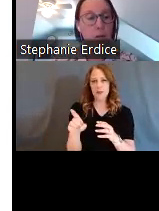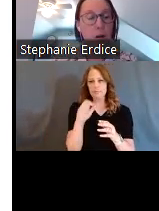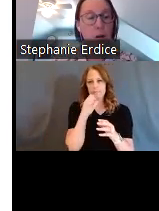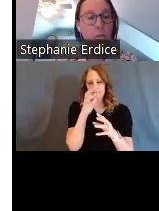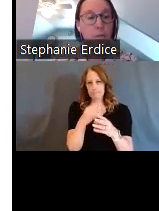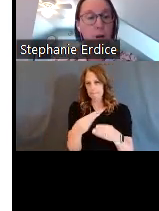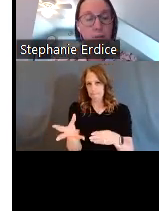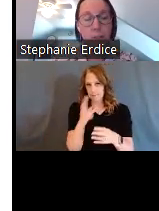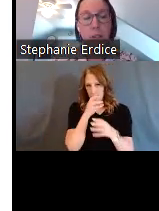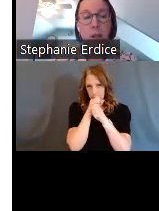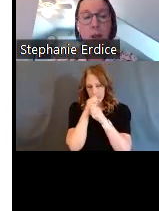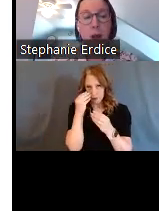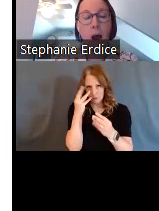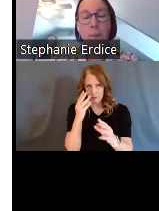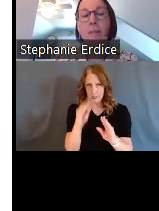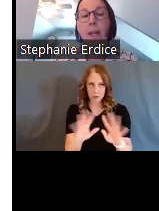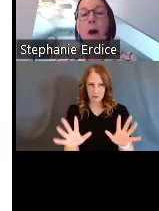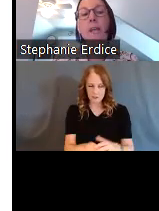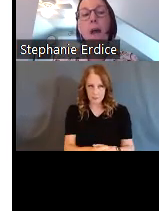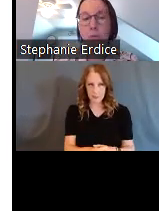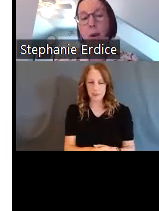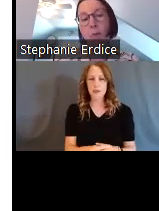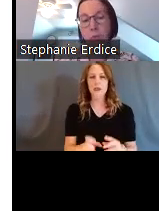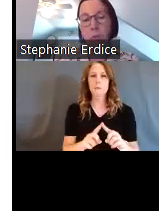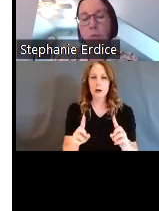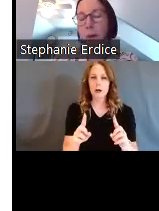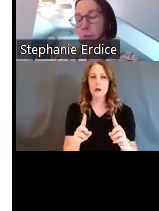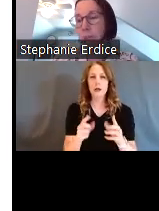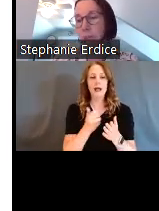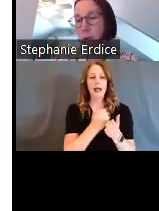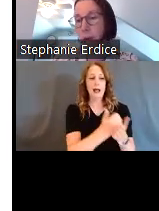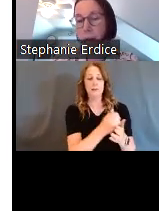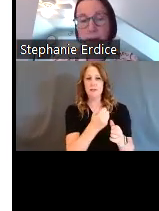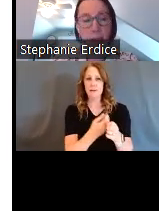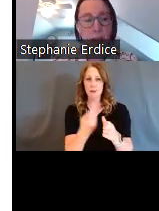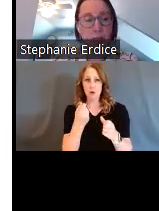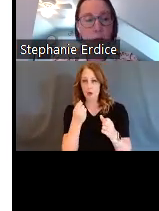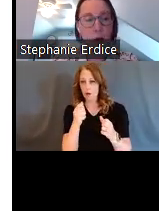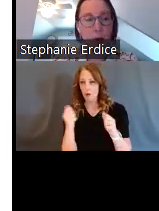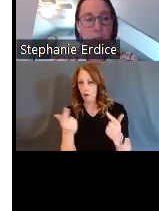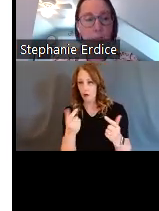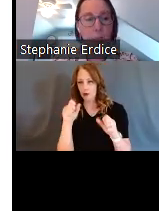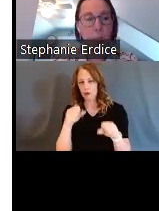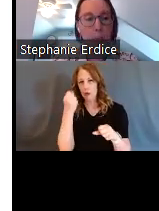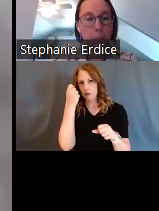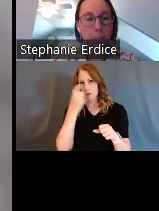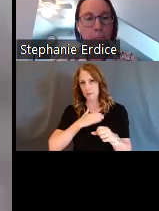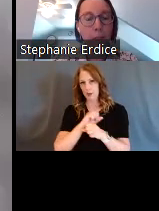out of me, obviously. And then it helped everyone I was working with understand the work of an advocate even more.